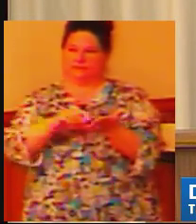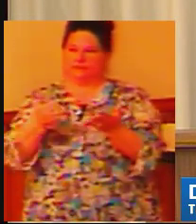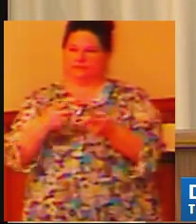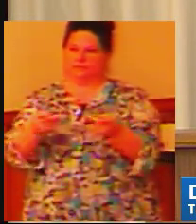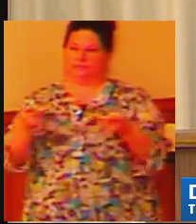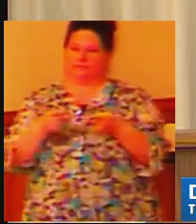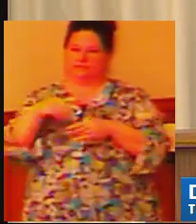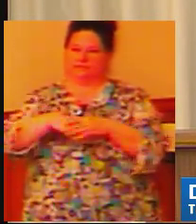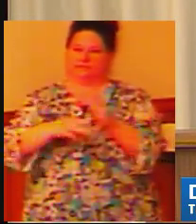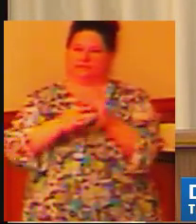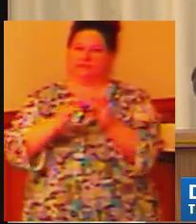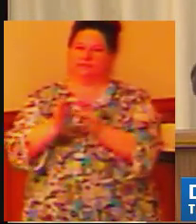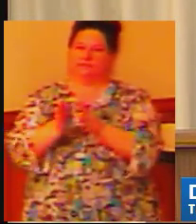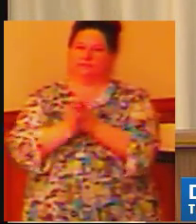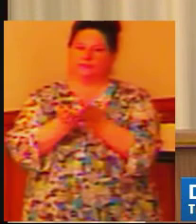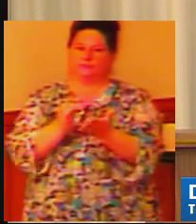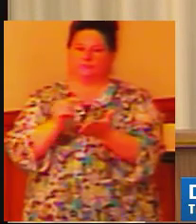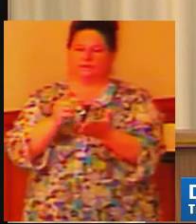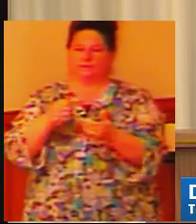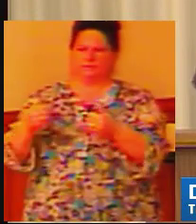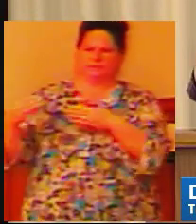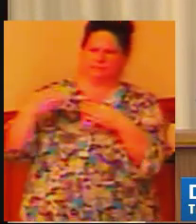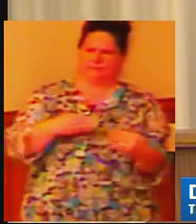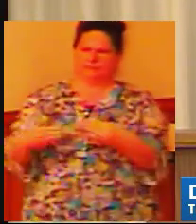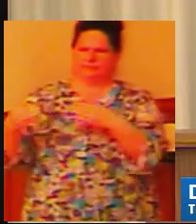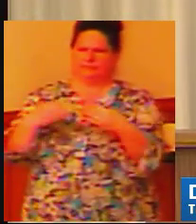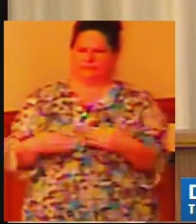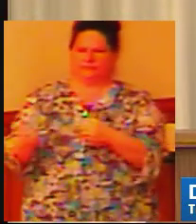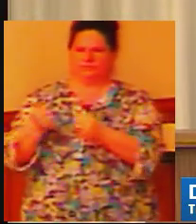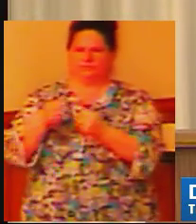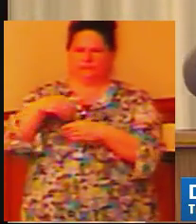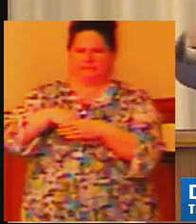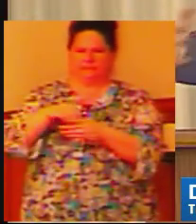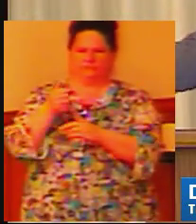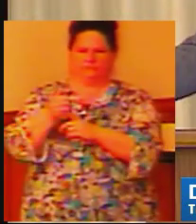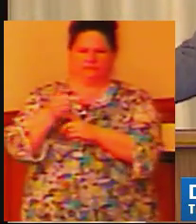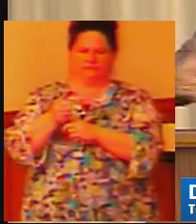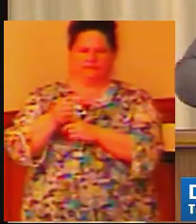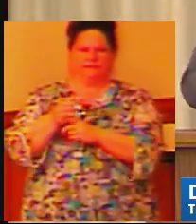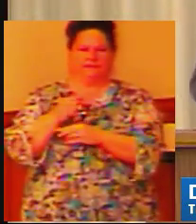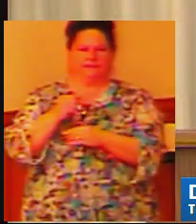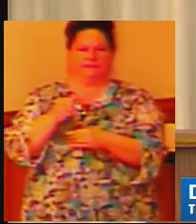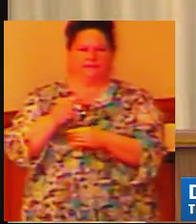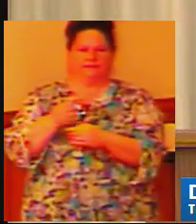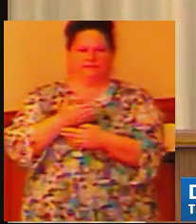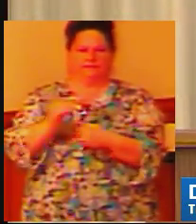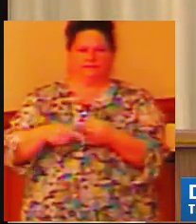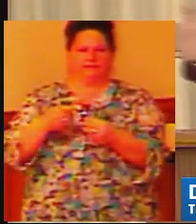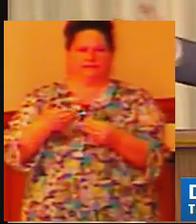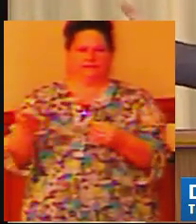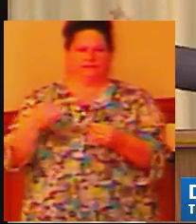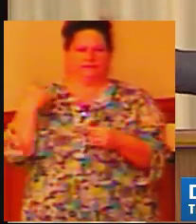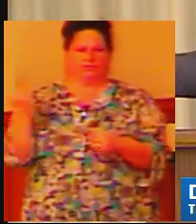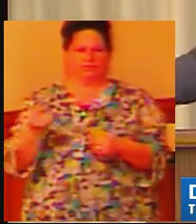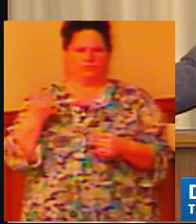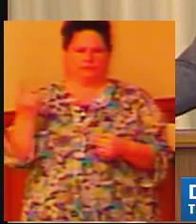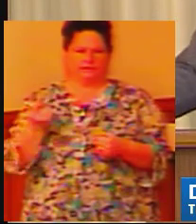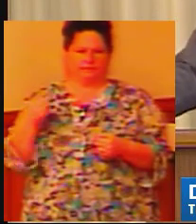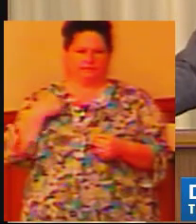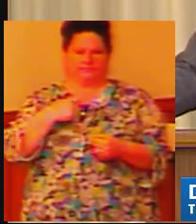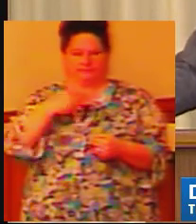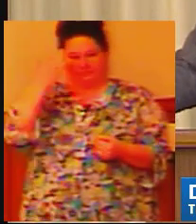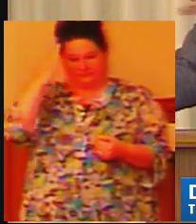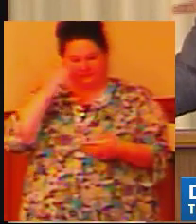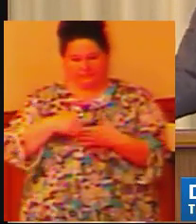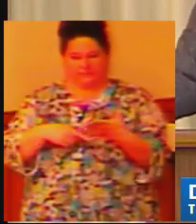in the Bible where you battle against yourself. You battle internally about things all the time, and we don't know what